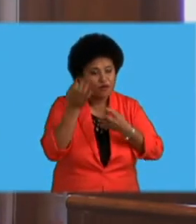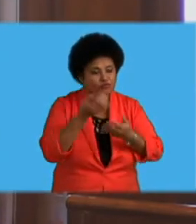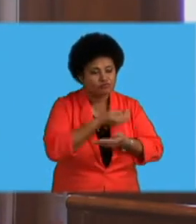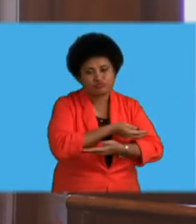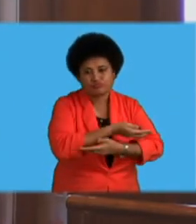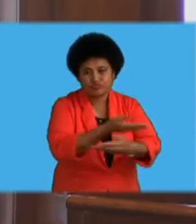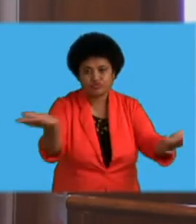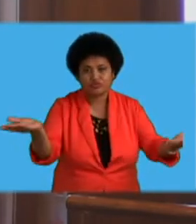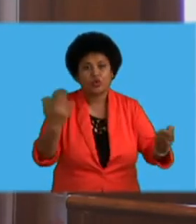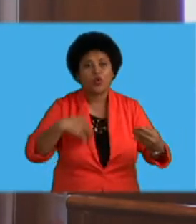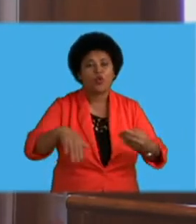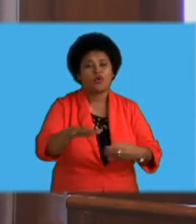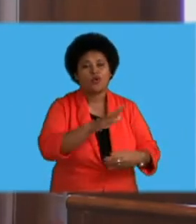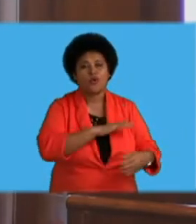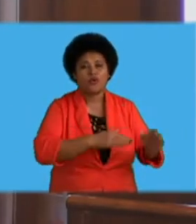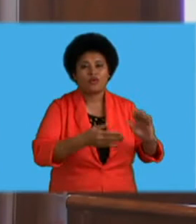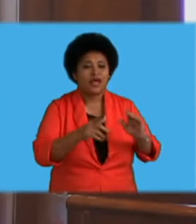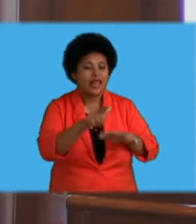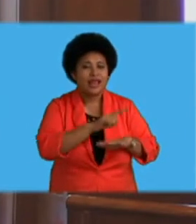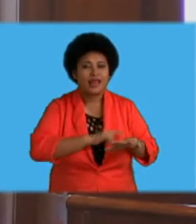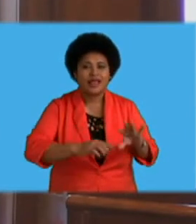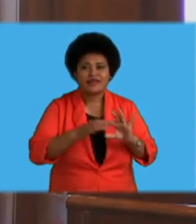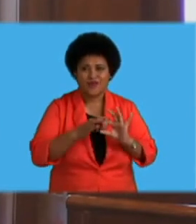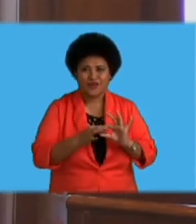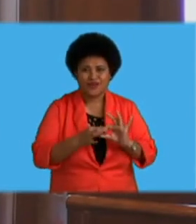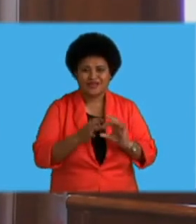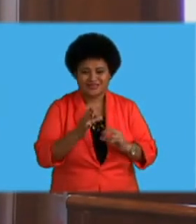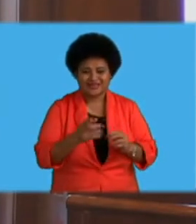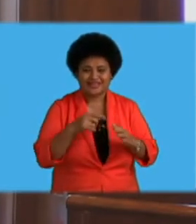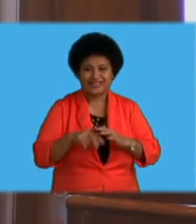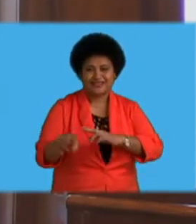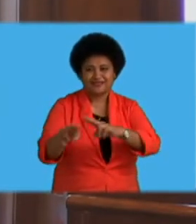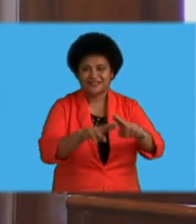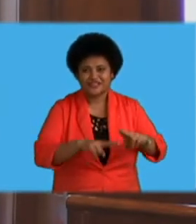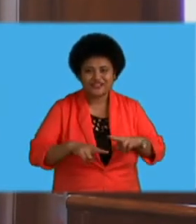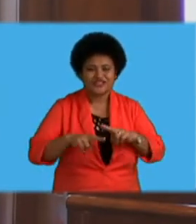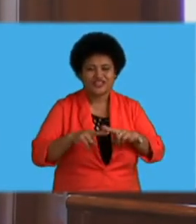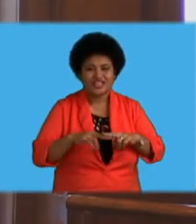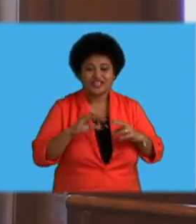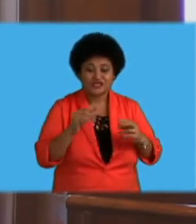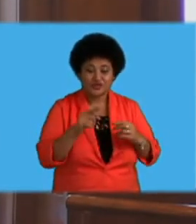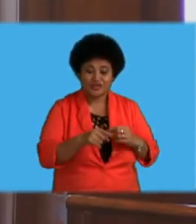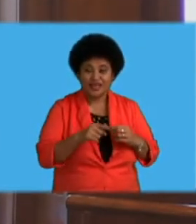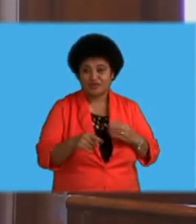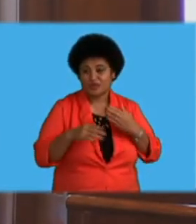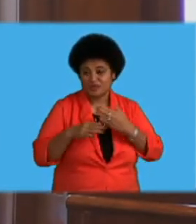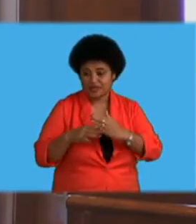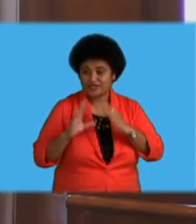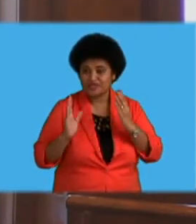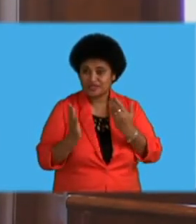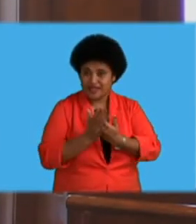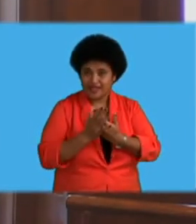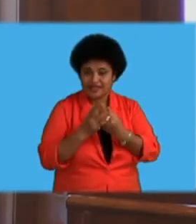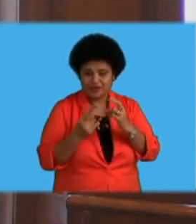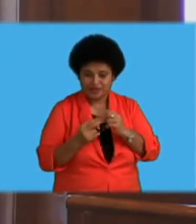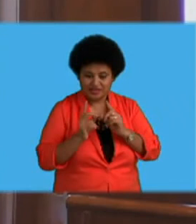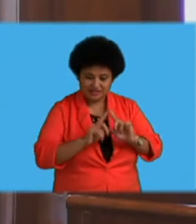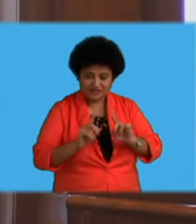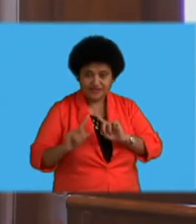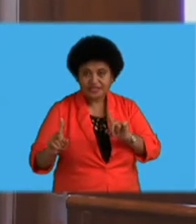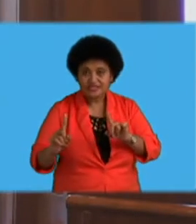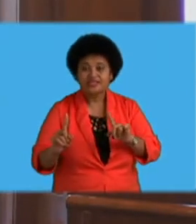units in Fiji. In this regard, the Land Use Division of the department, in collaboration with various government institutions, has